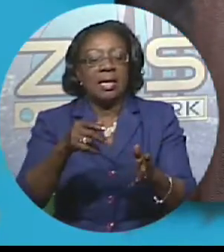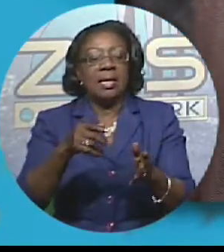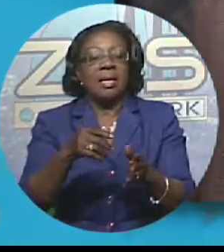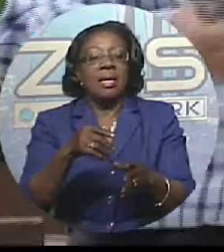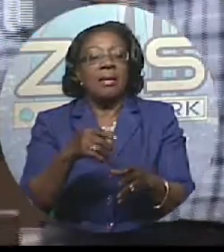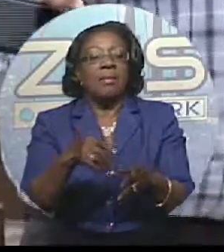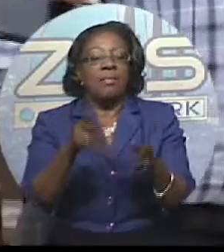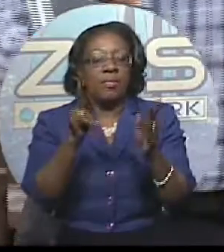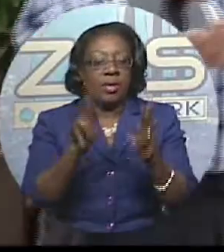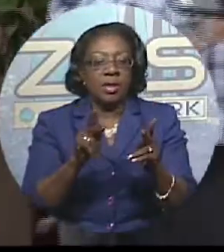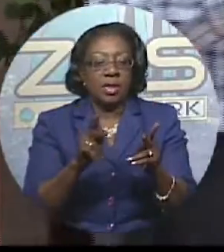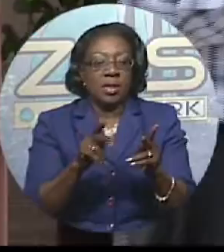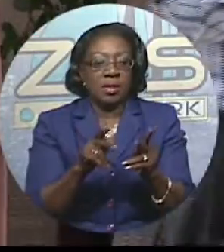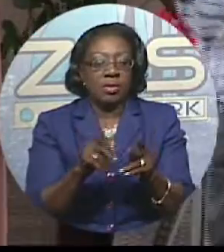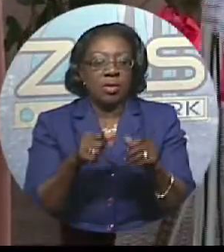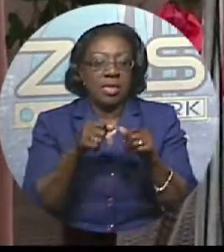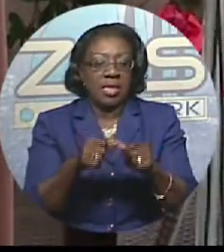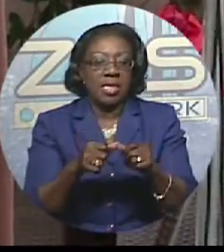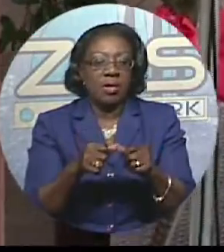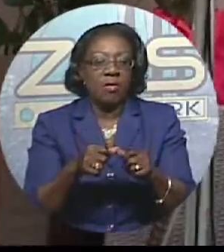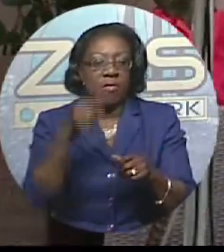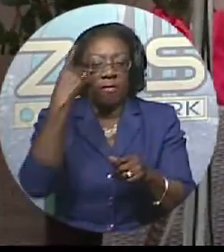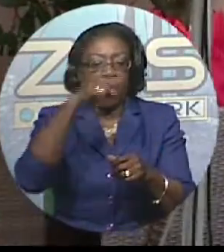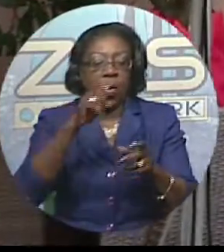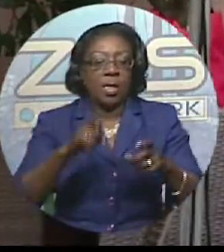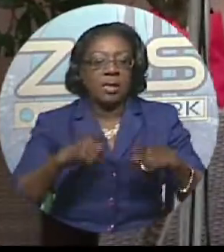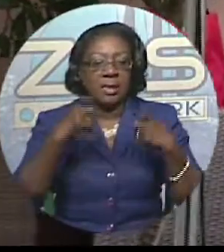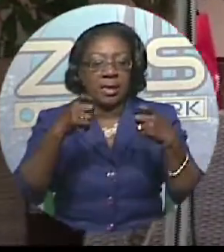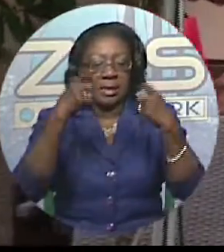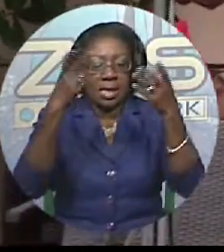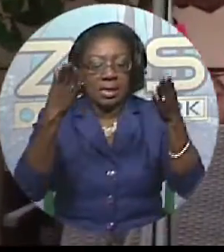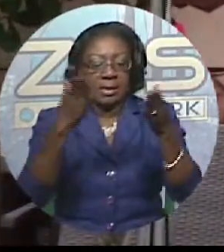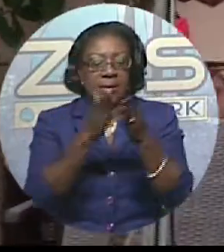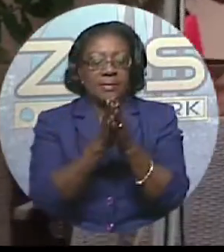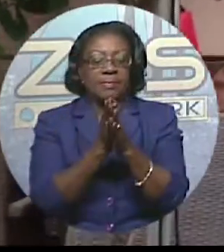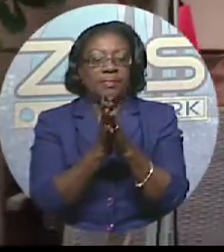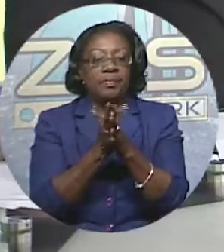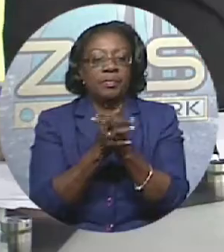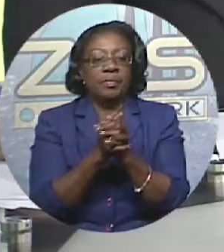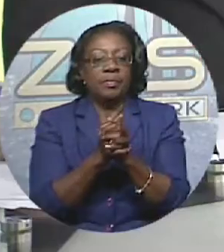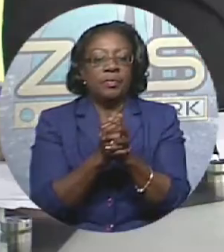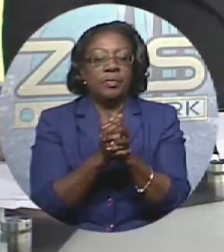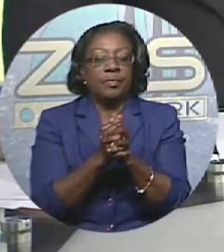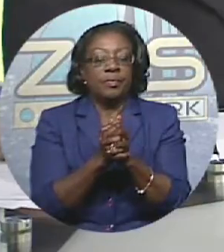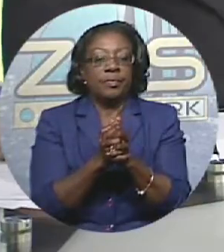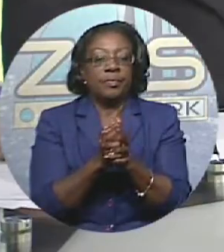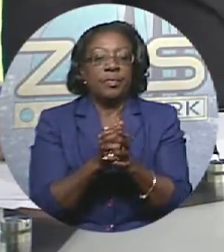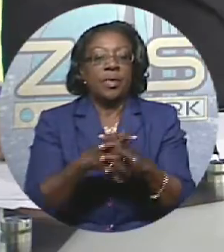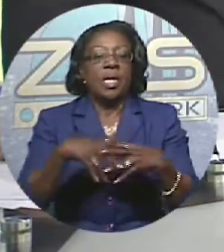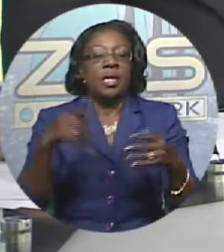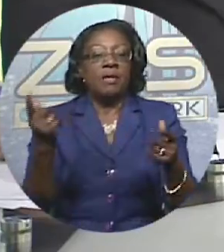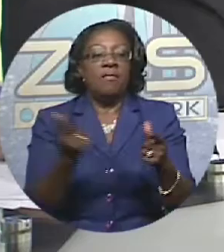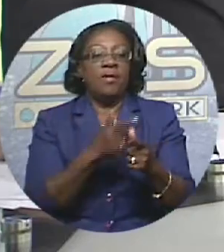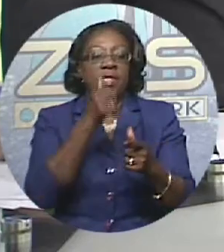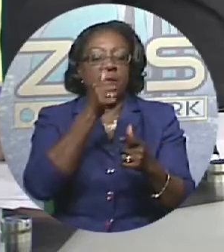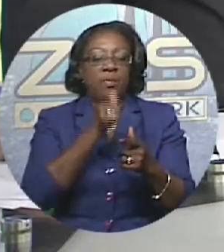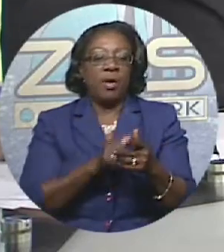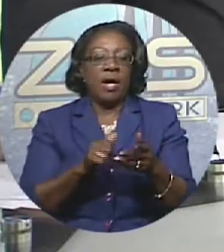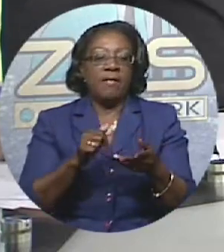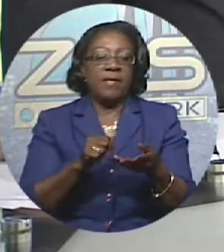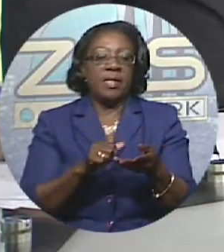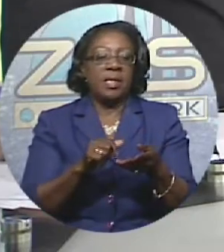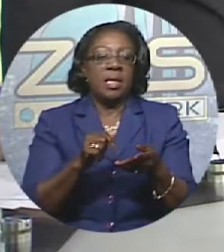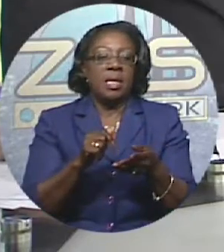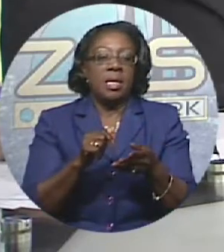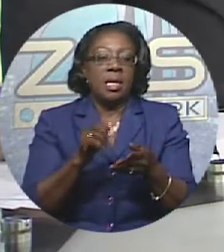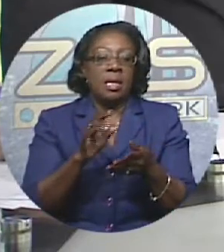Bowe continue his success. Keisha Adderley, ZNS Network News. They're the first private sector partner to join the